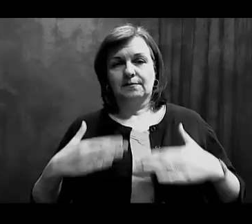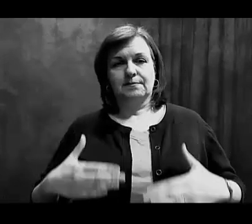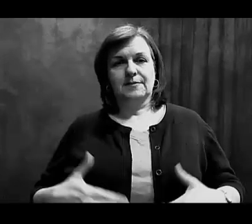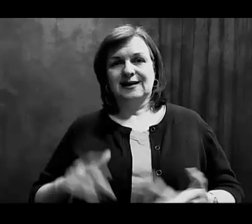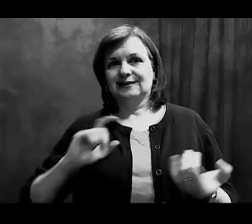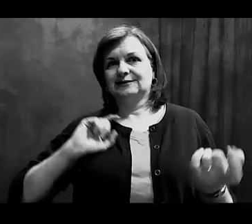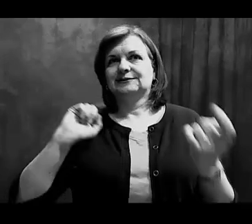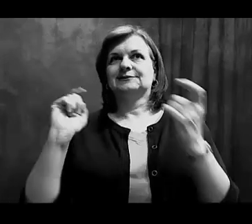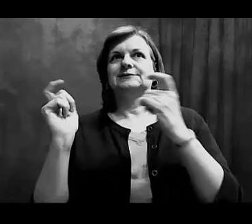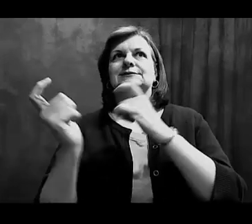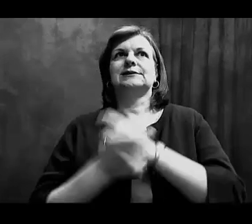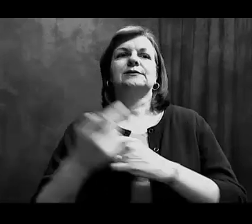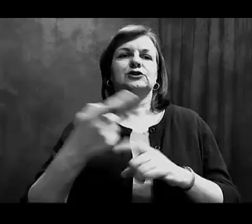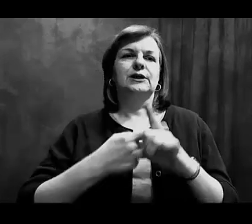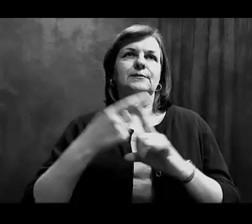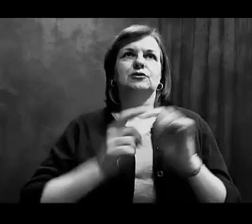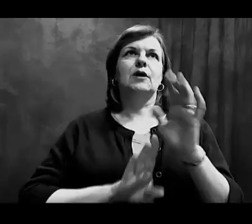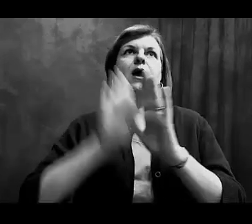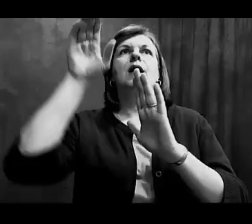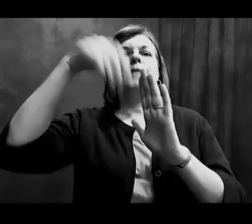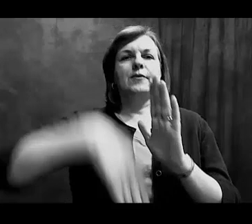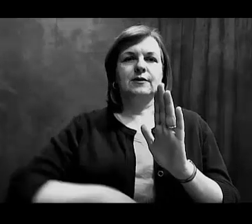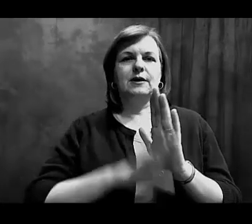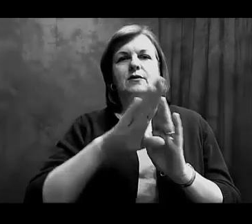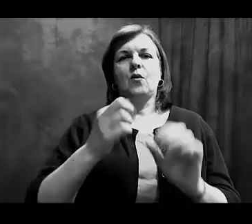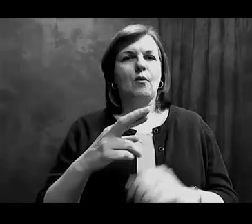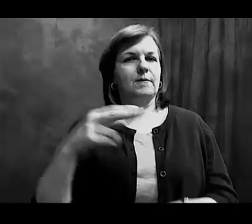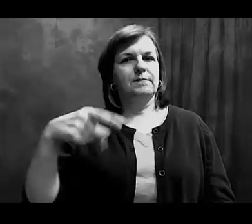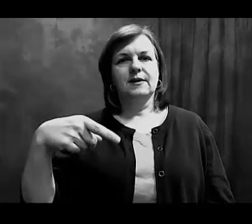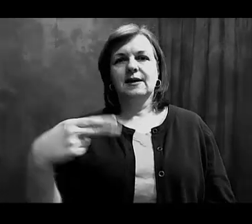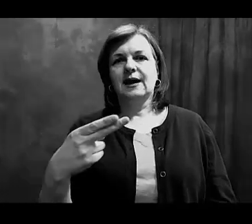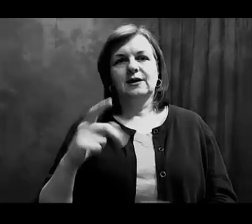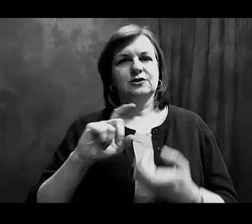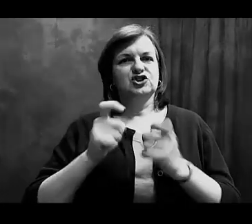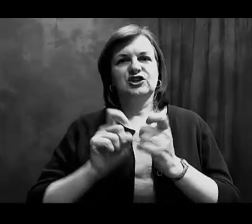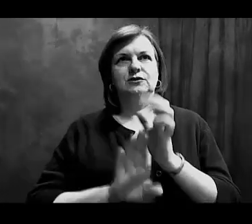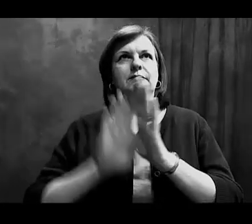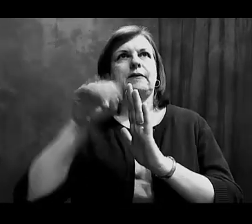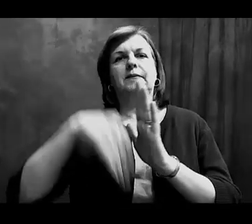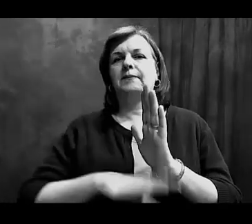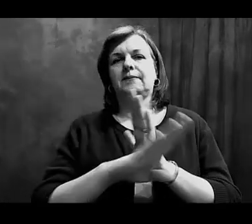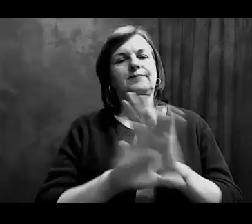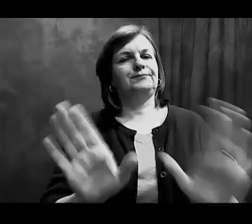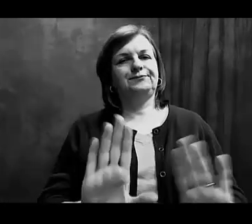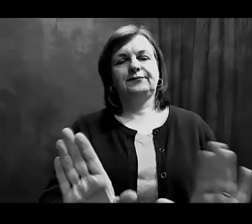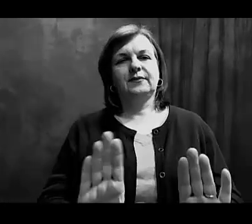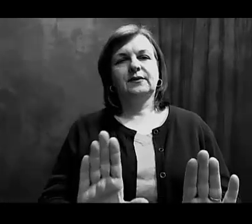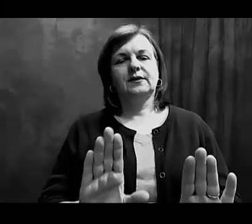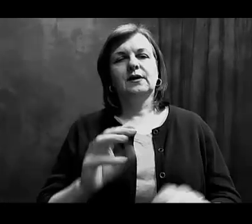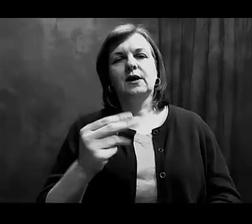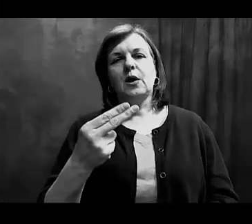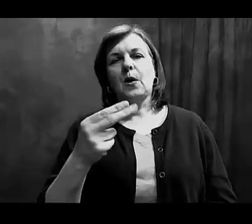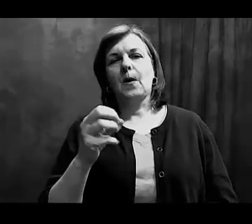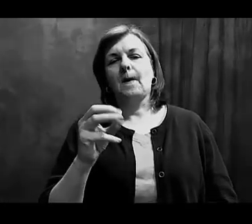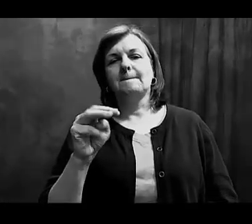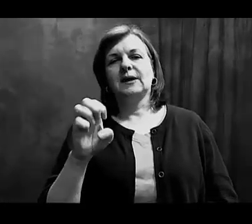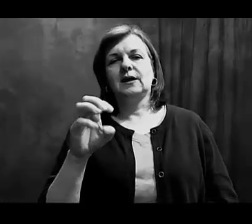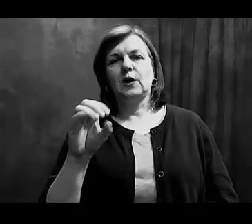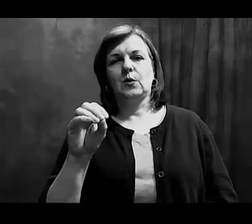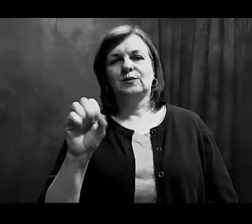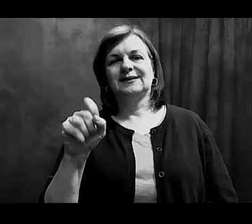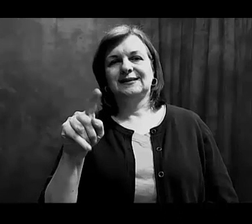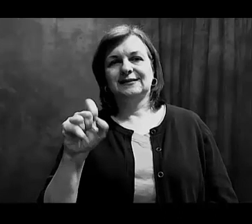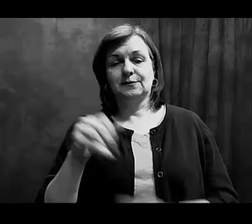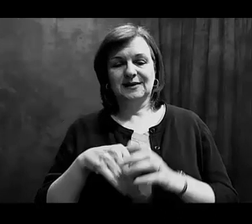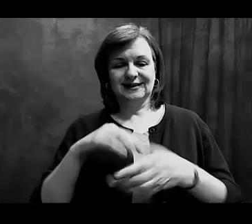have to undergo extremes. No extreme temperature changes, no extreme pH changes, nothing. So